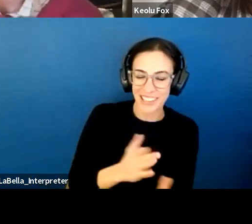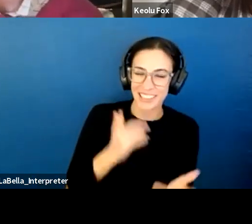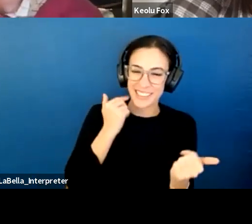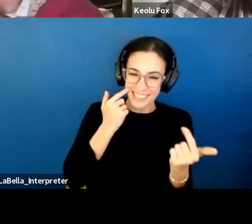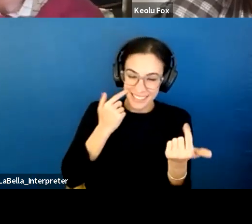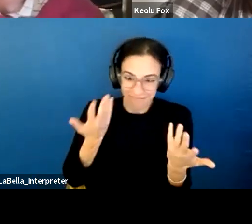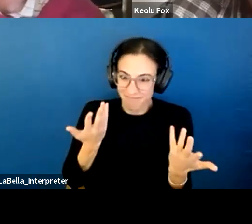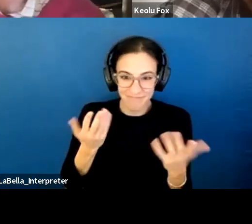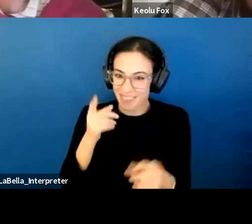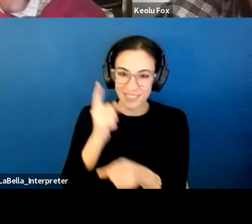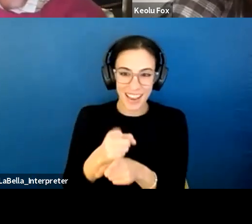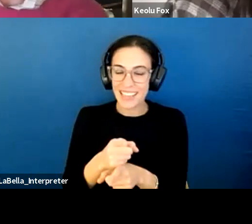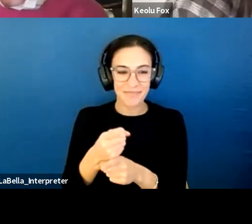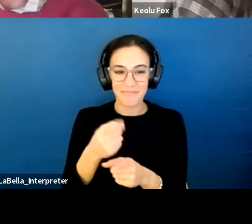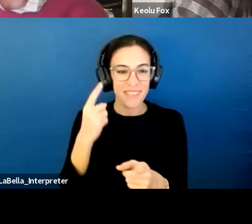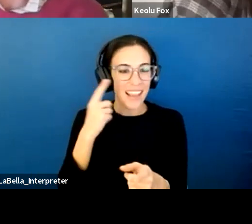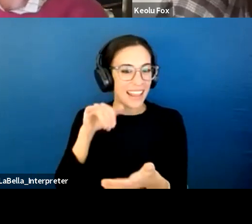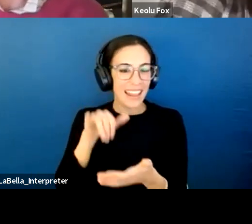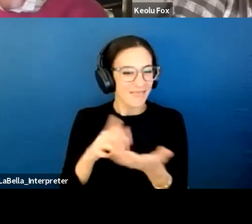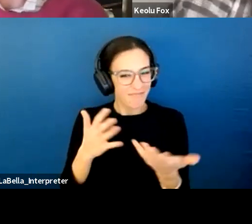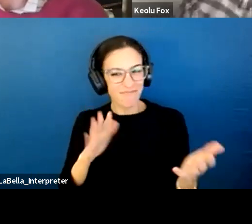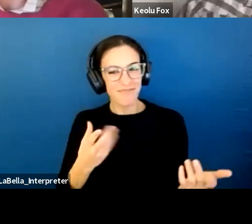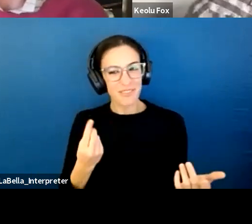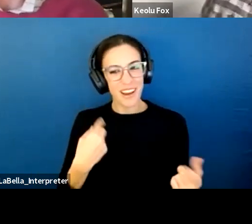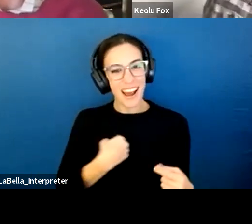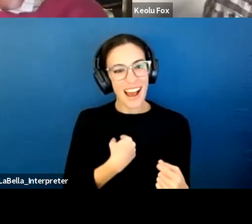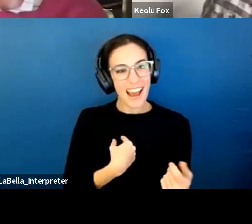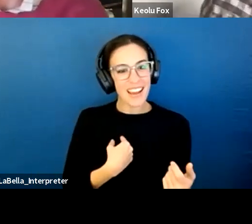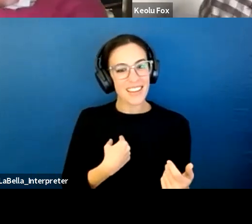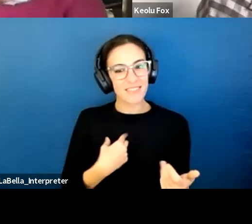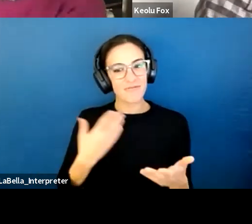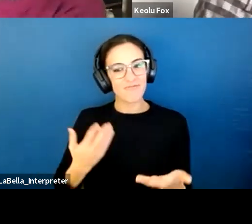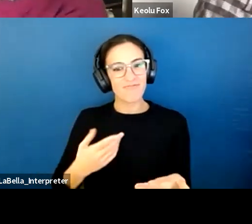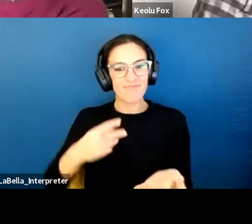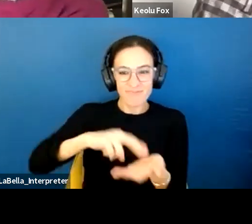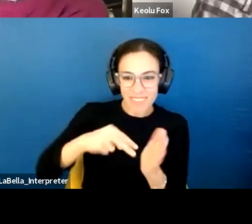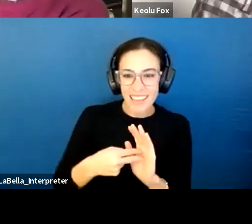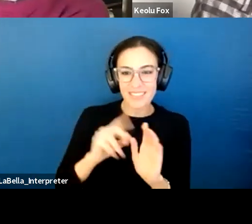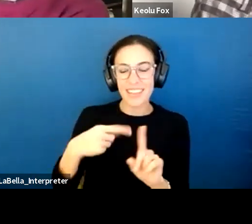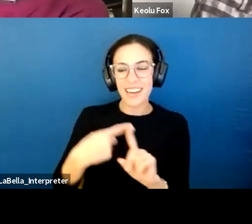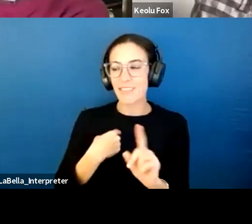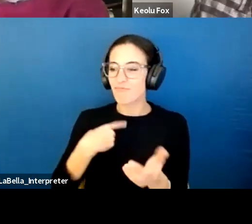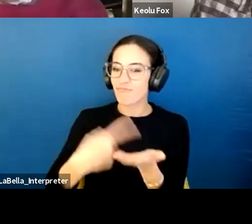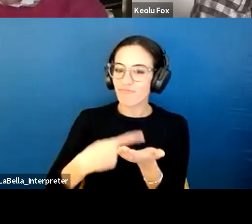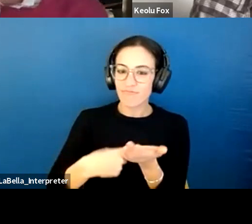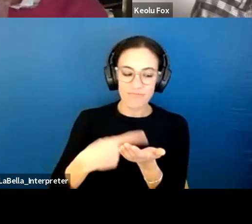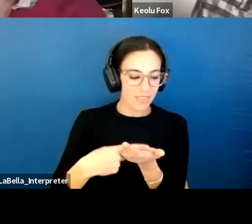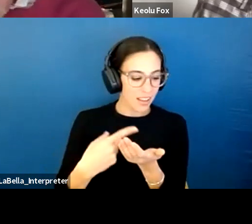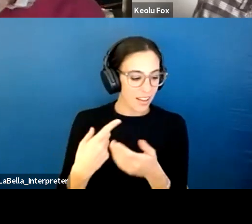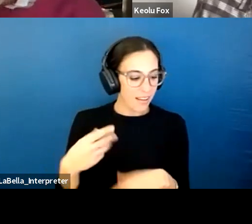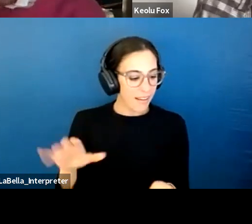But yeah, I mean, I think that's kind of what I was referring to when I was talking about sort of